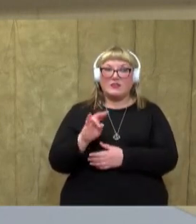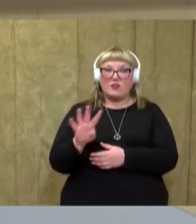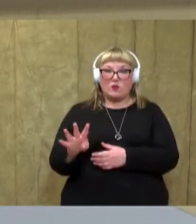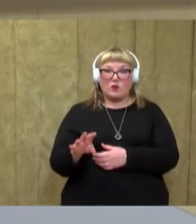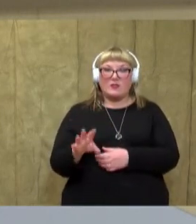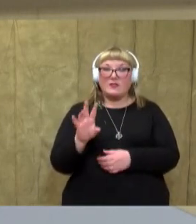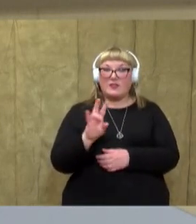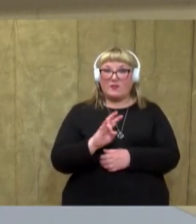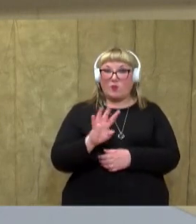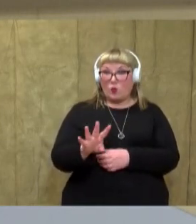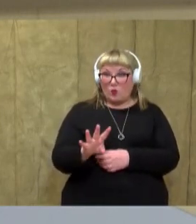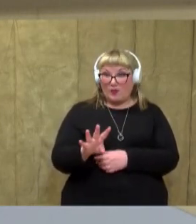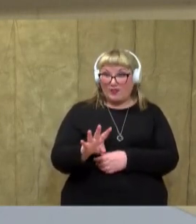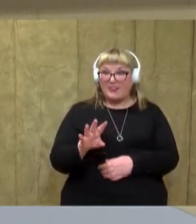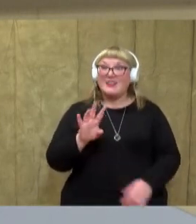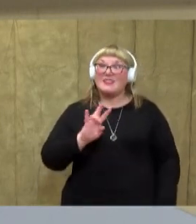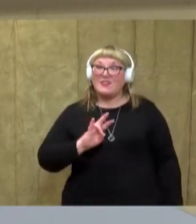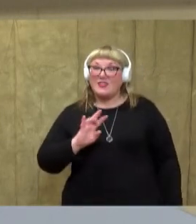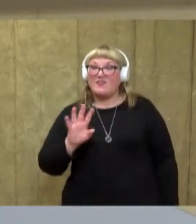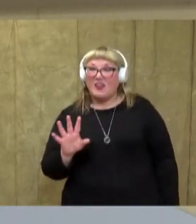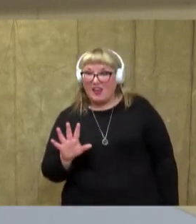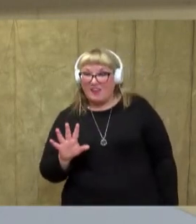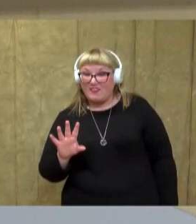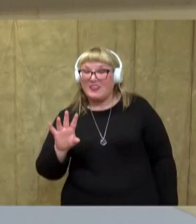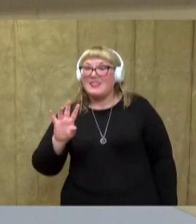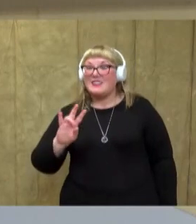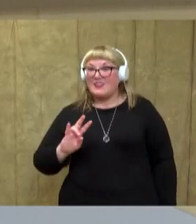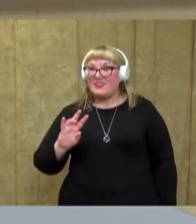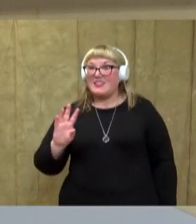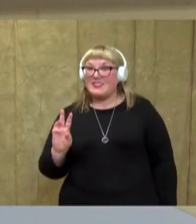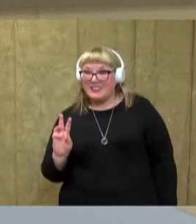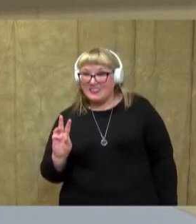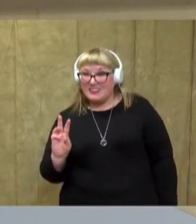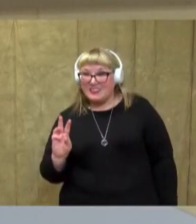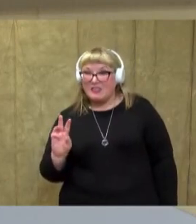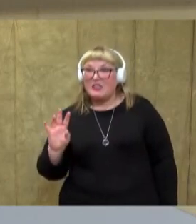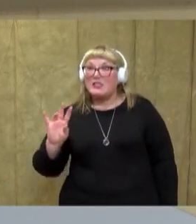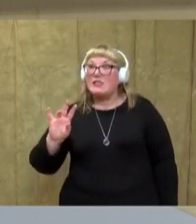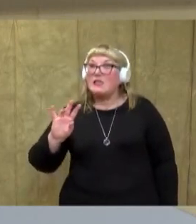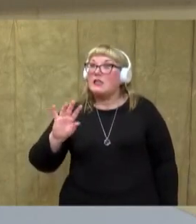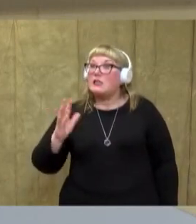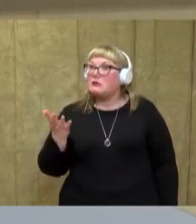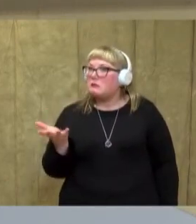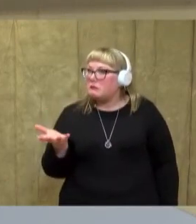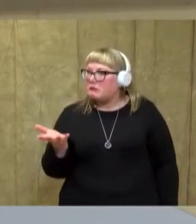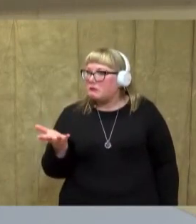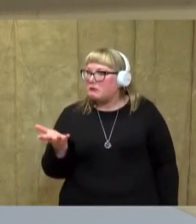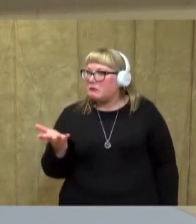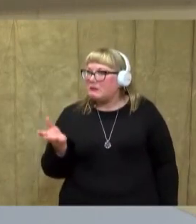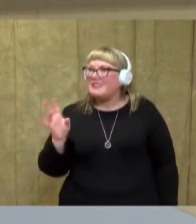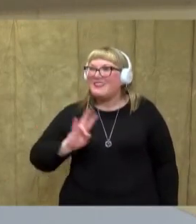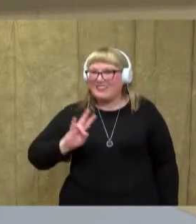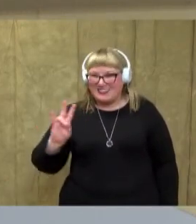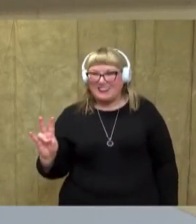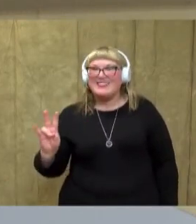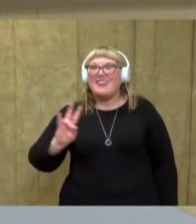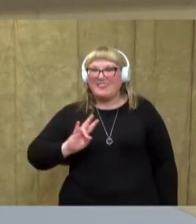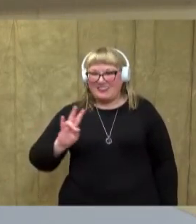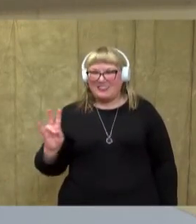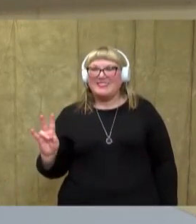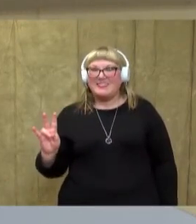74. 74, 75, 76. There's our